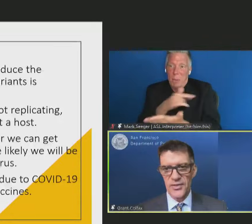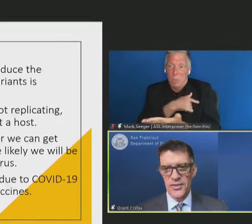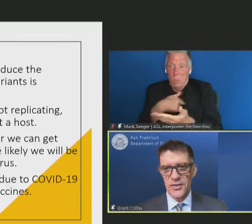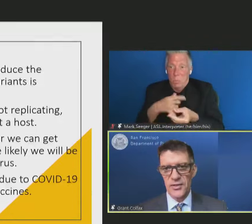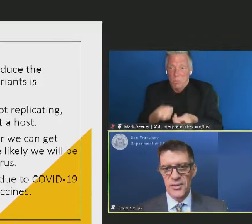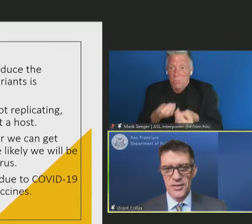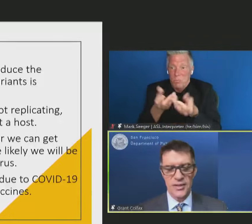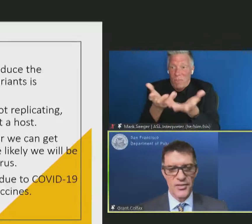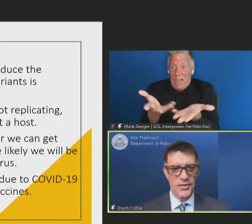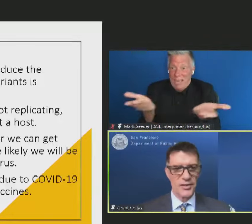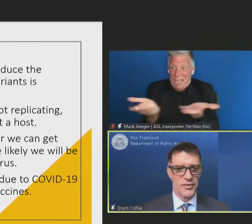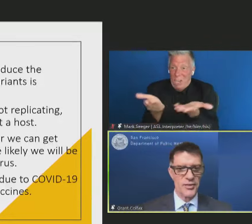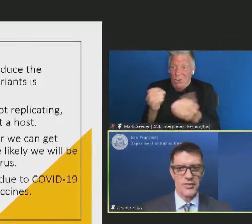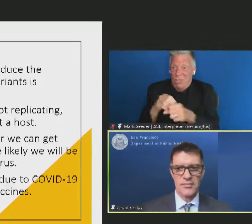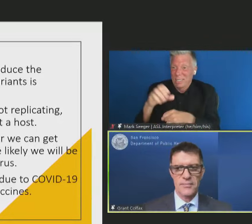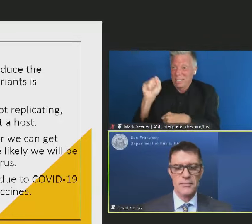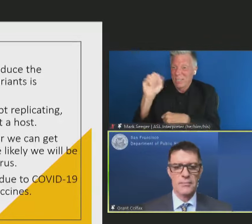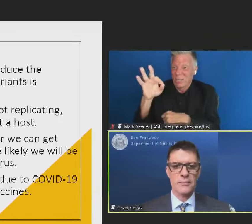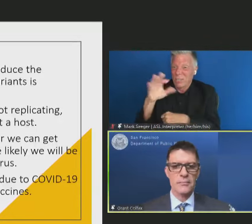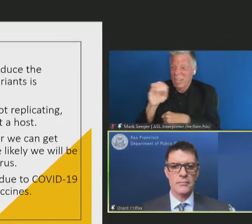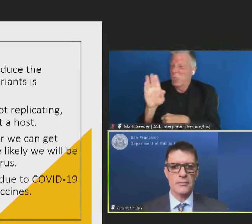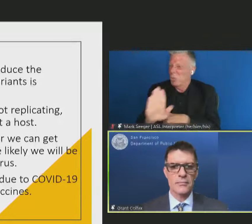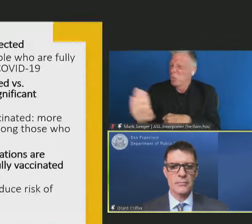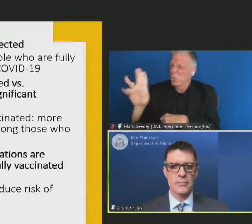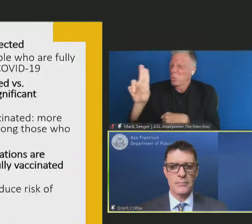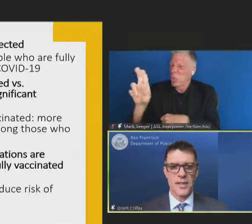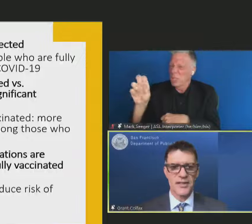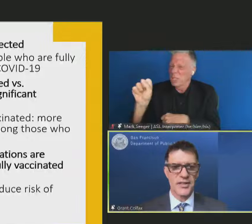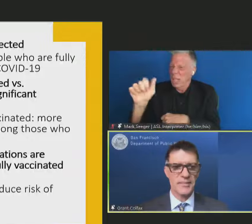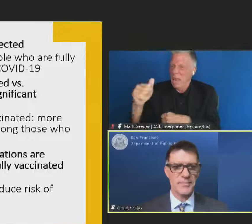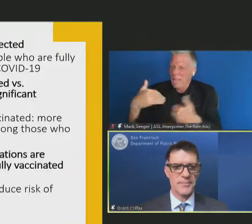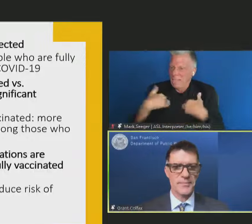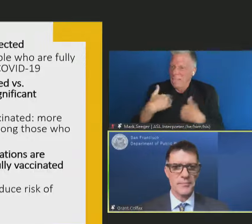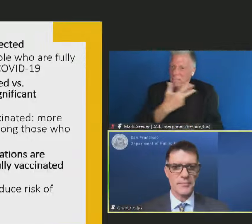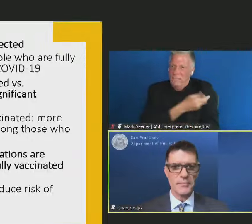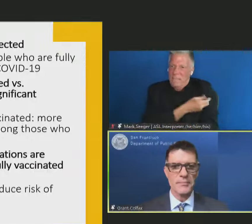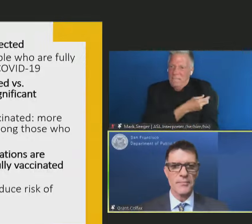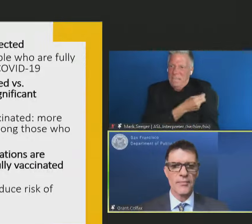San Francisco and across the country. Next slide.